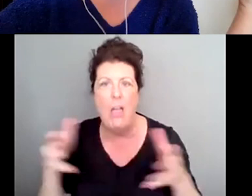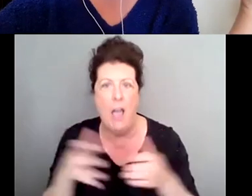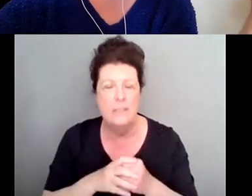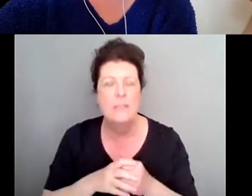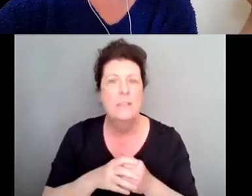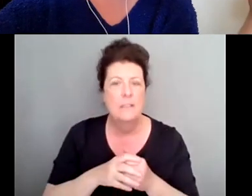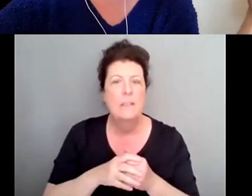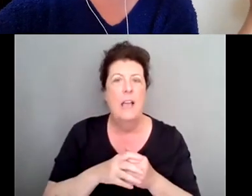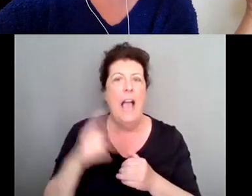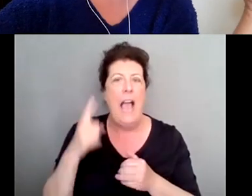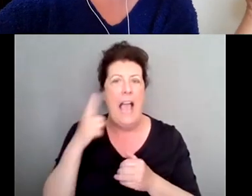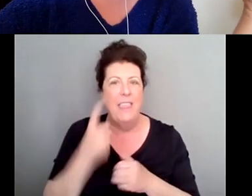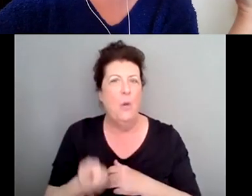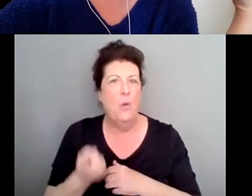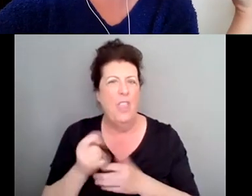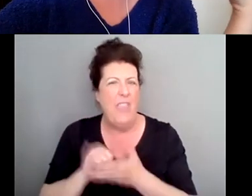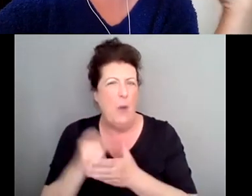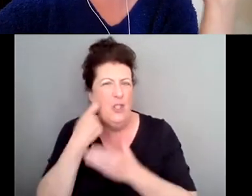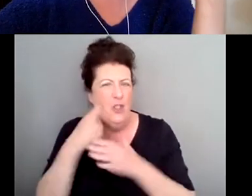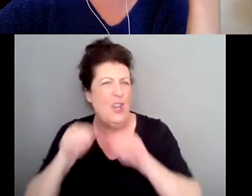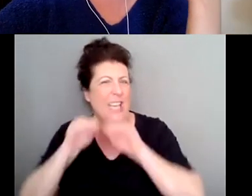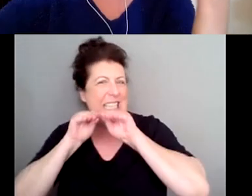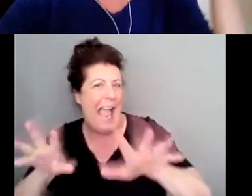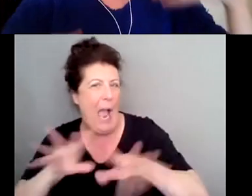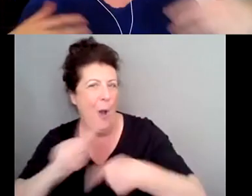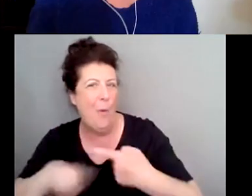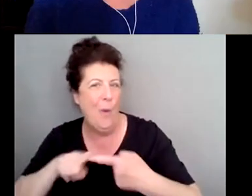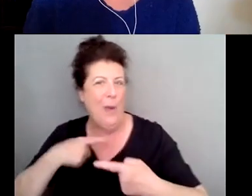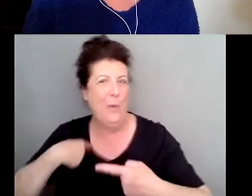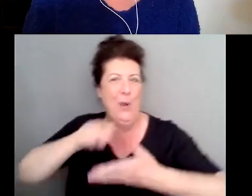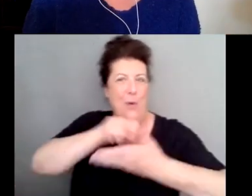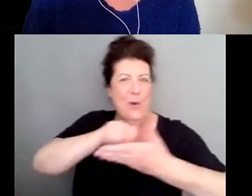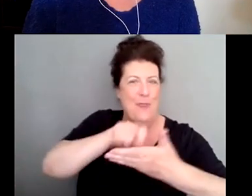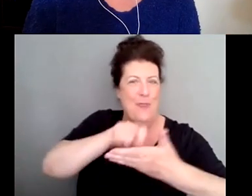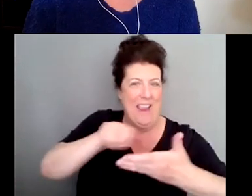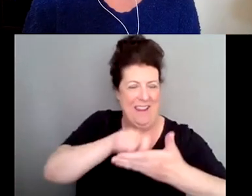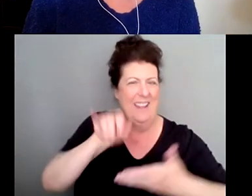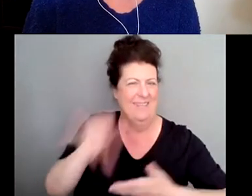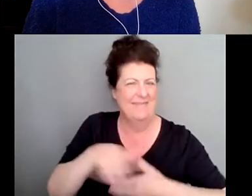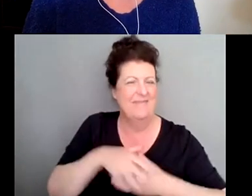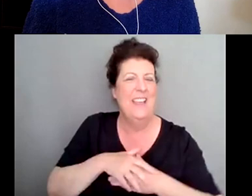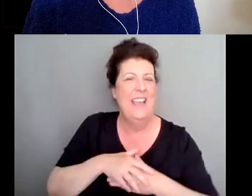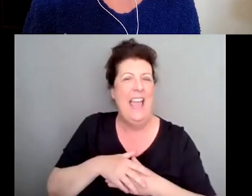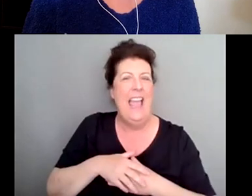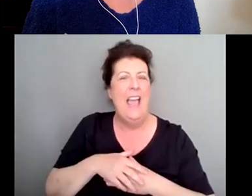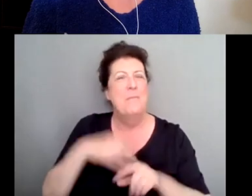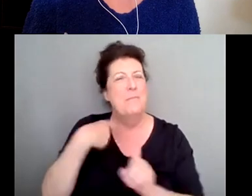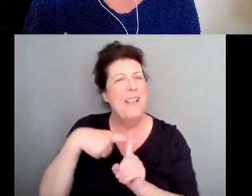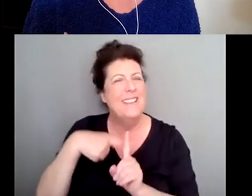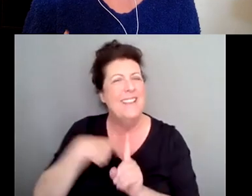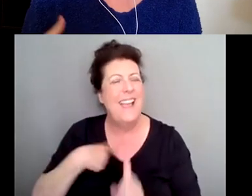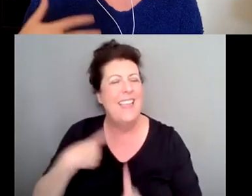one, it was out right when we were writing. And I also think it like, it, um,